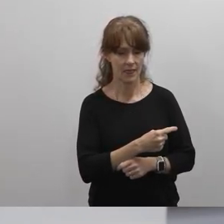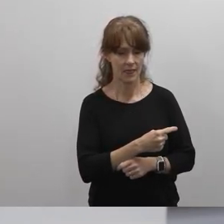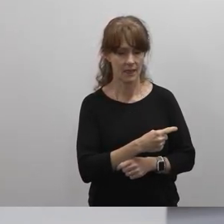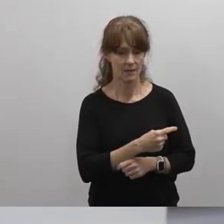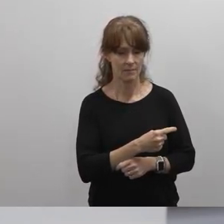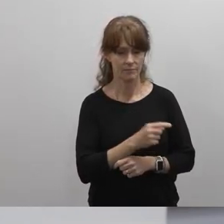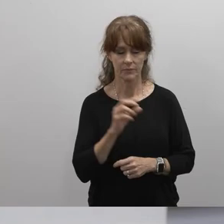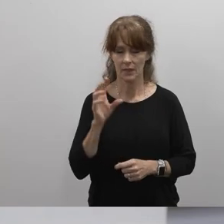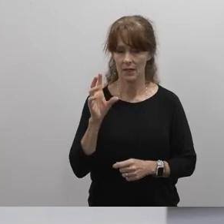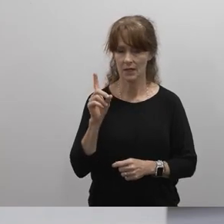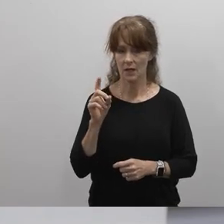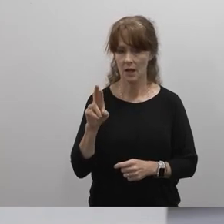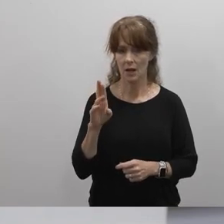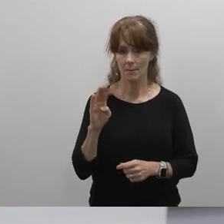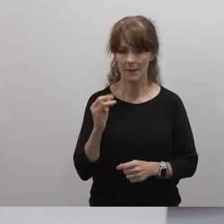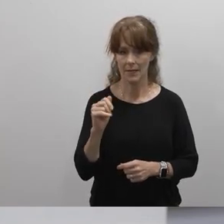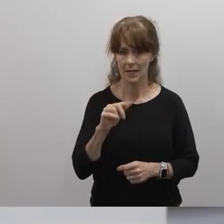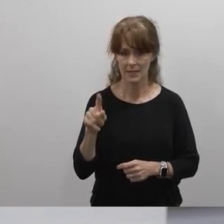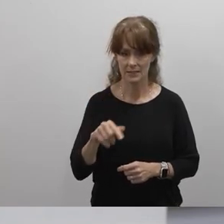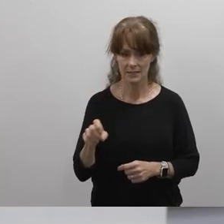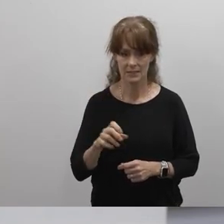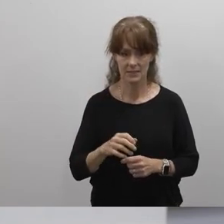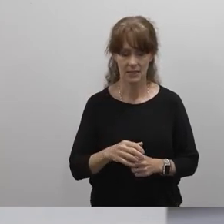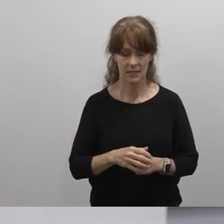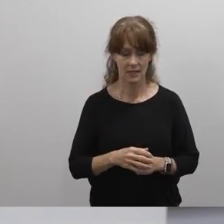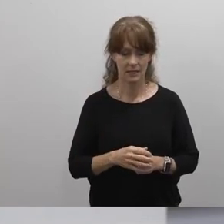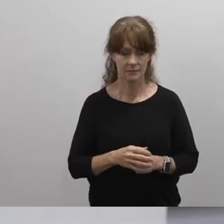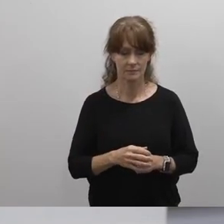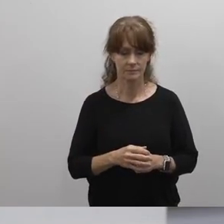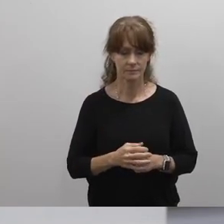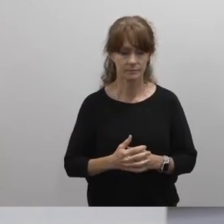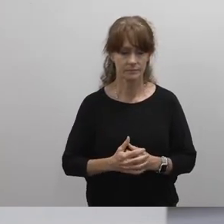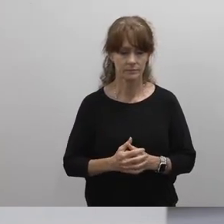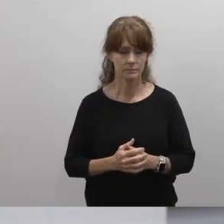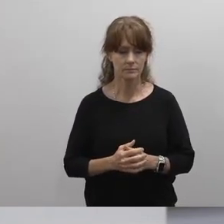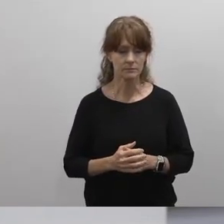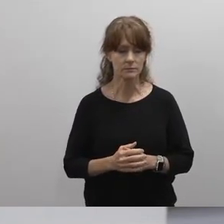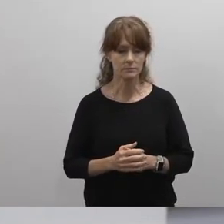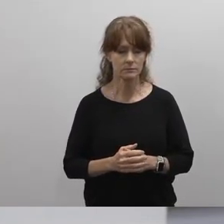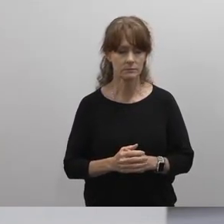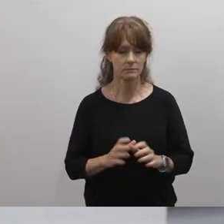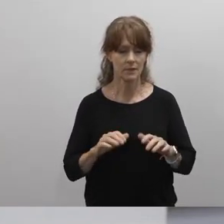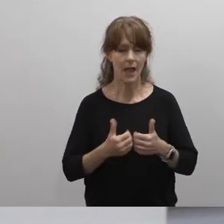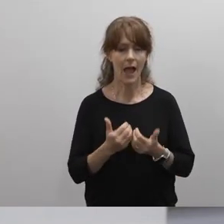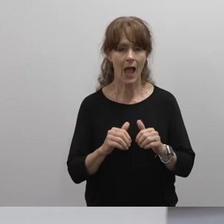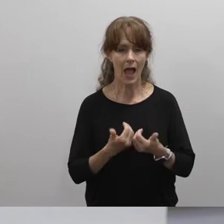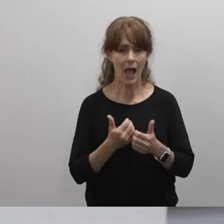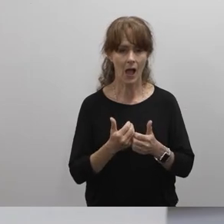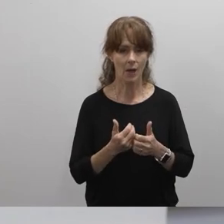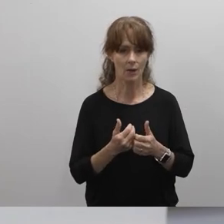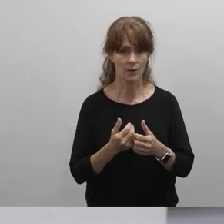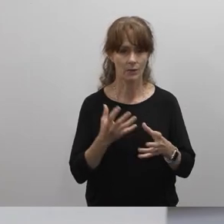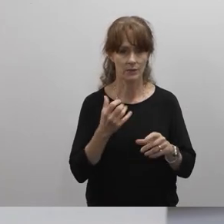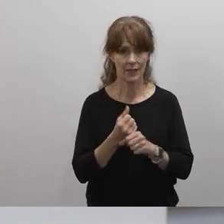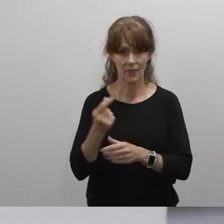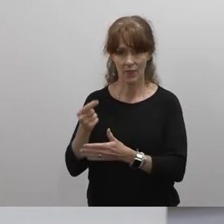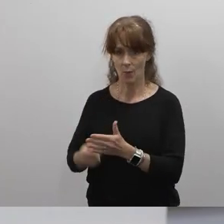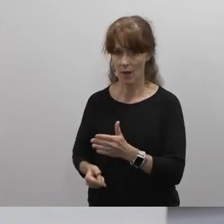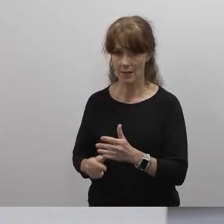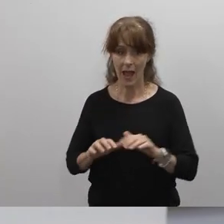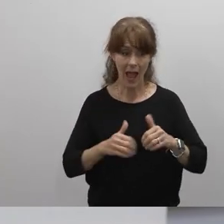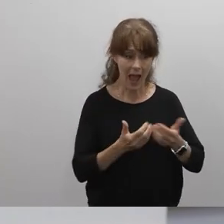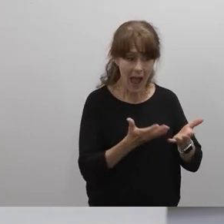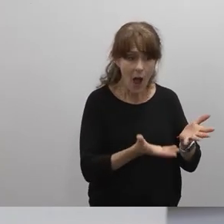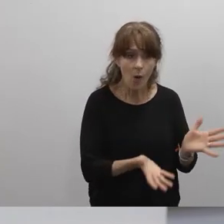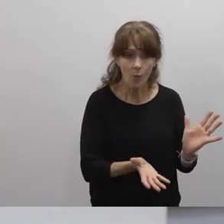Dr. Benitez, brought it down to the point of, it's the how we're going to get to the what, because that's just